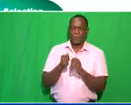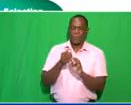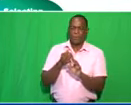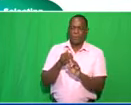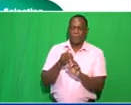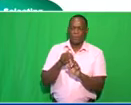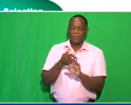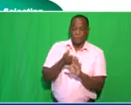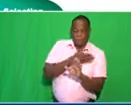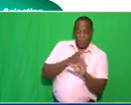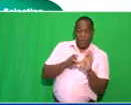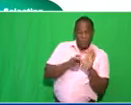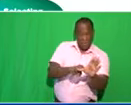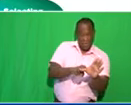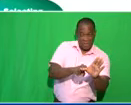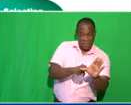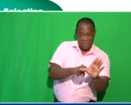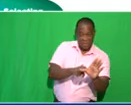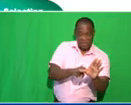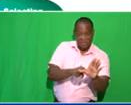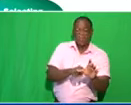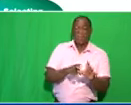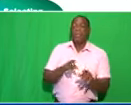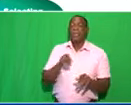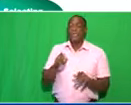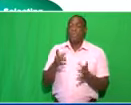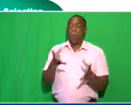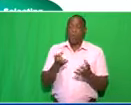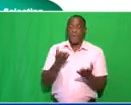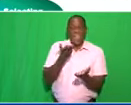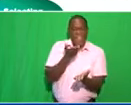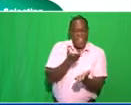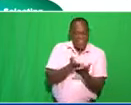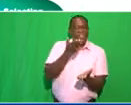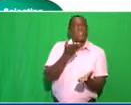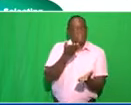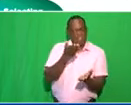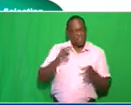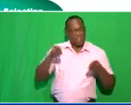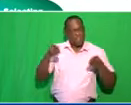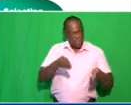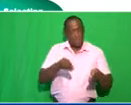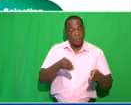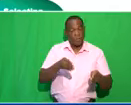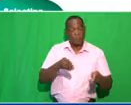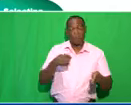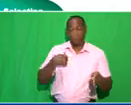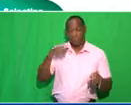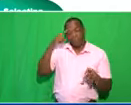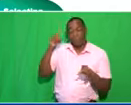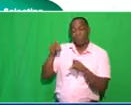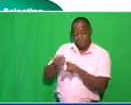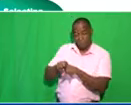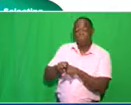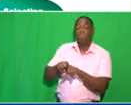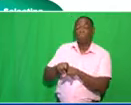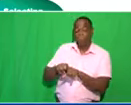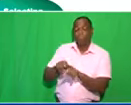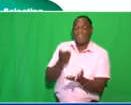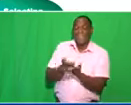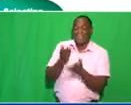wanted evidence to be centered, and I agreed. And so evidence is part of the